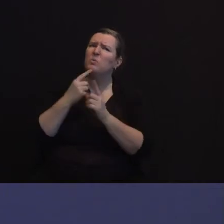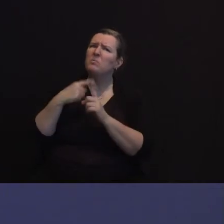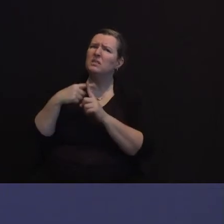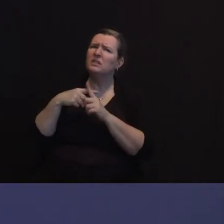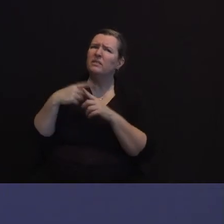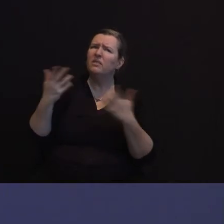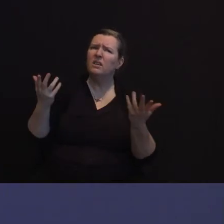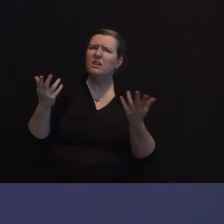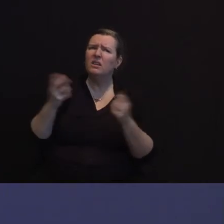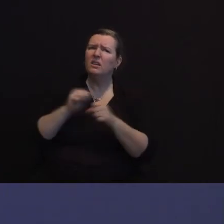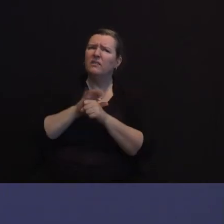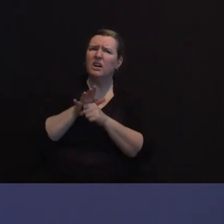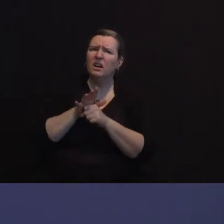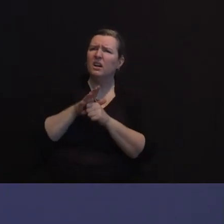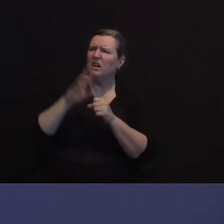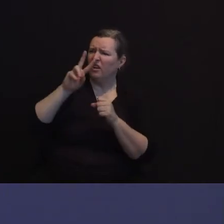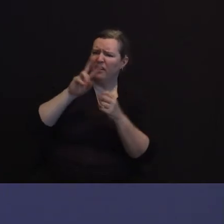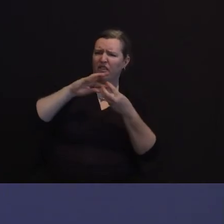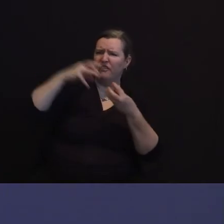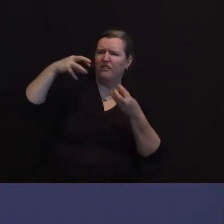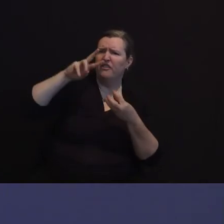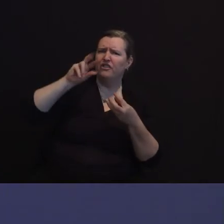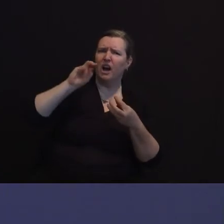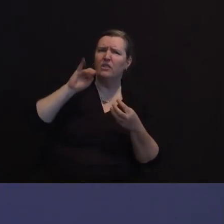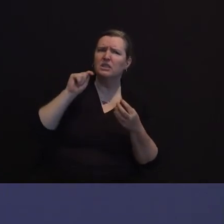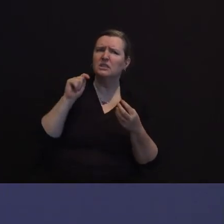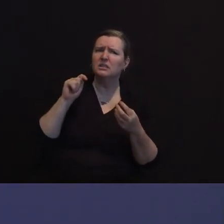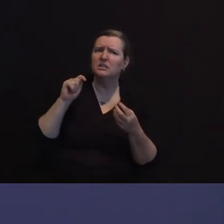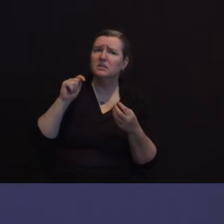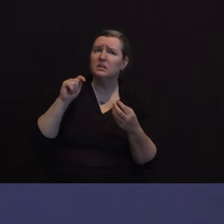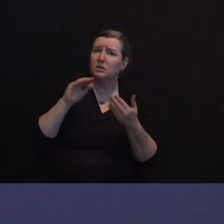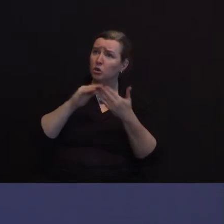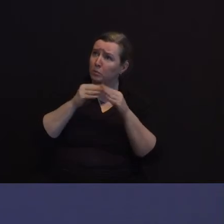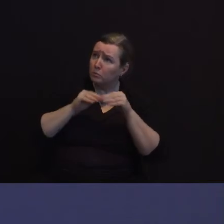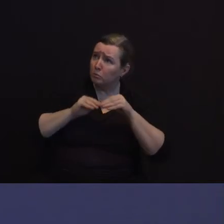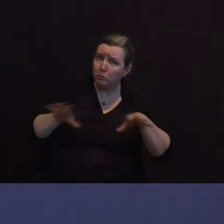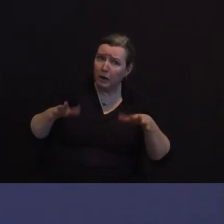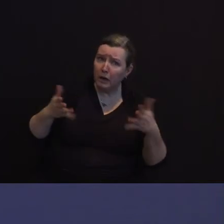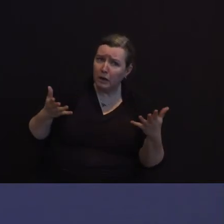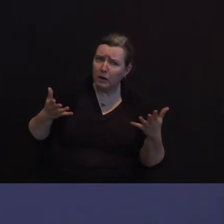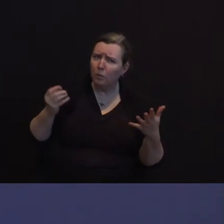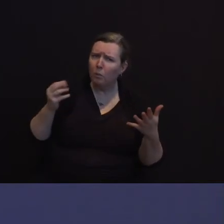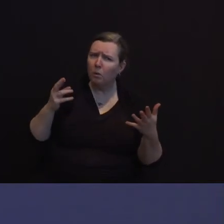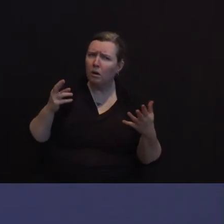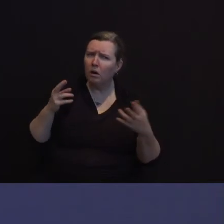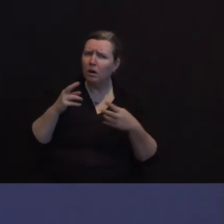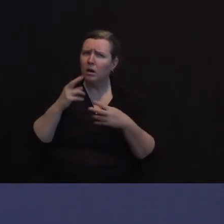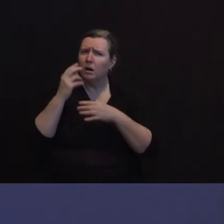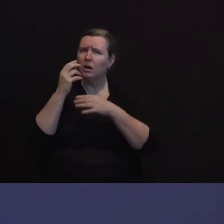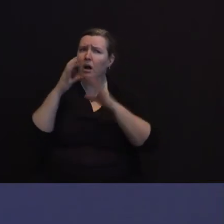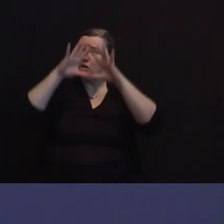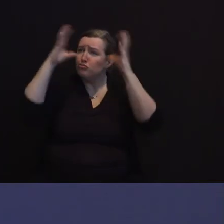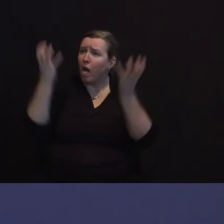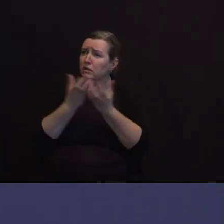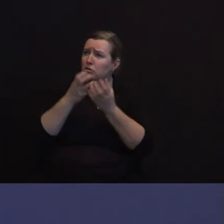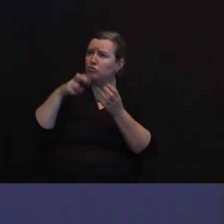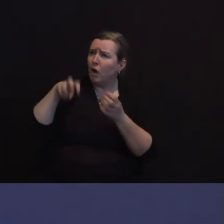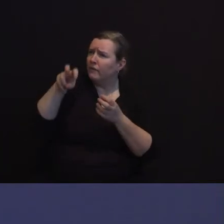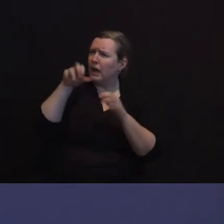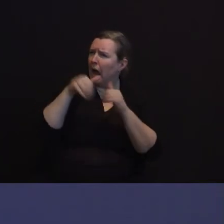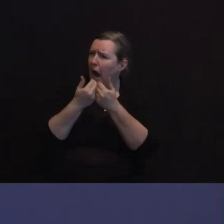community spread, or were they all connected to the international traveler? And for the Governor, will you be taking action on the